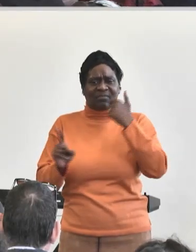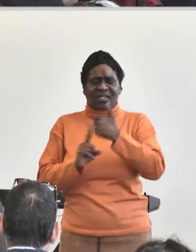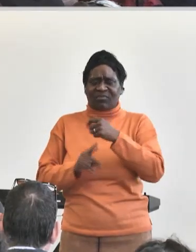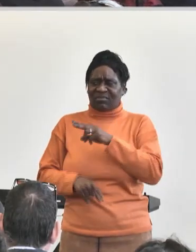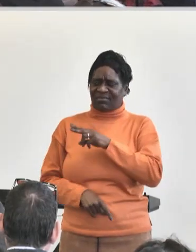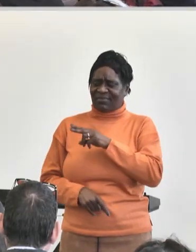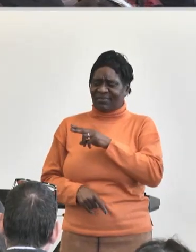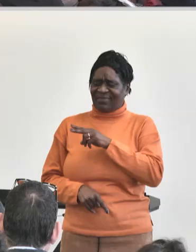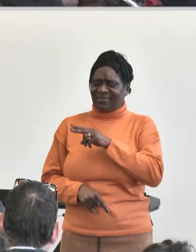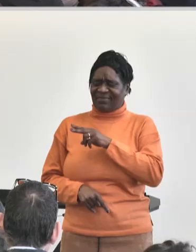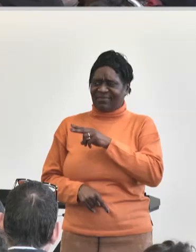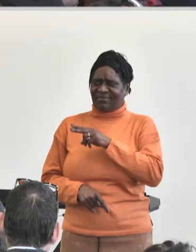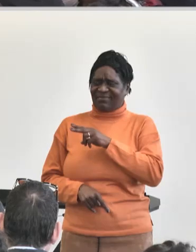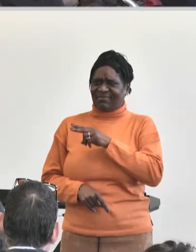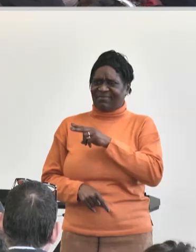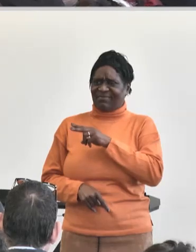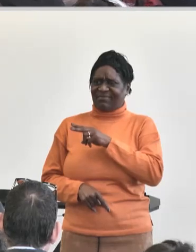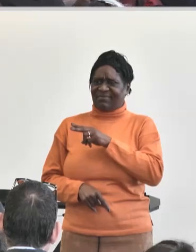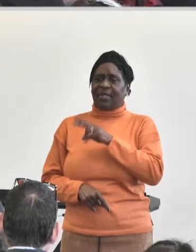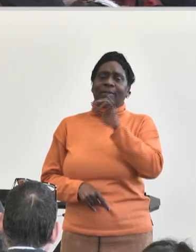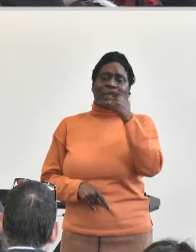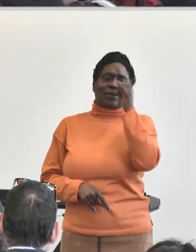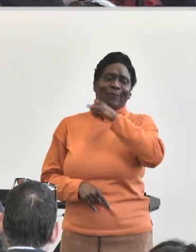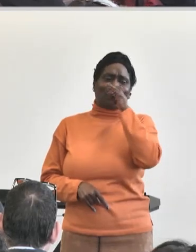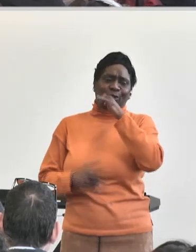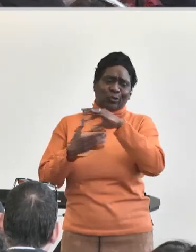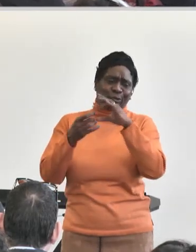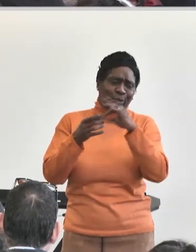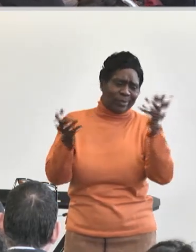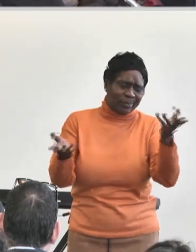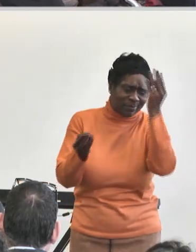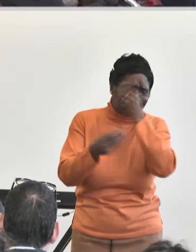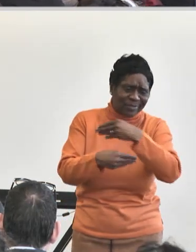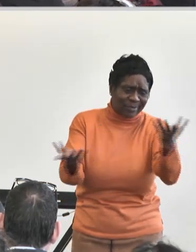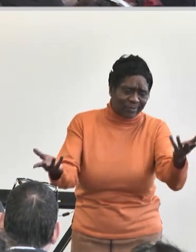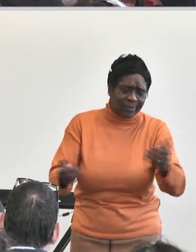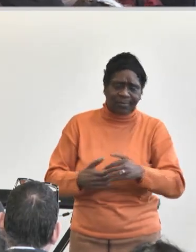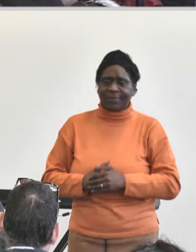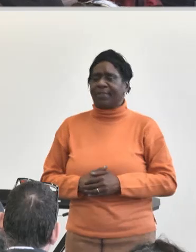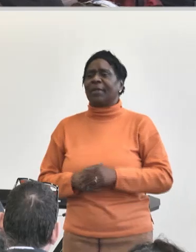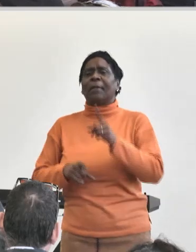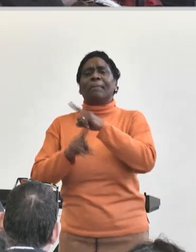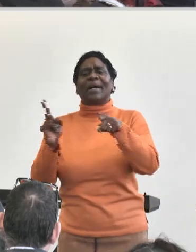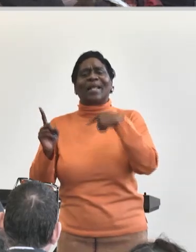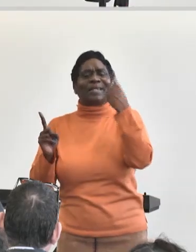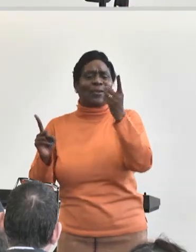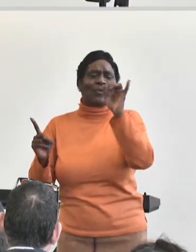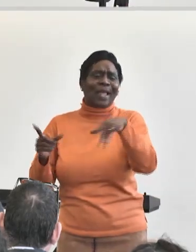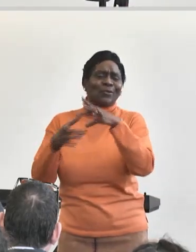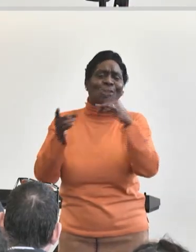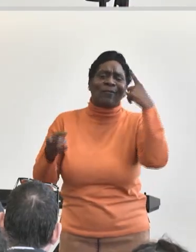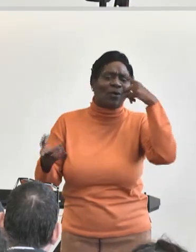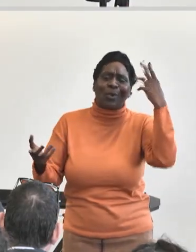amó al que tocaba el órgano. Now that's a foolish story. Es una historia como cómica. But I say that to tell you this. Pero